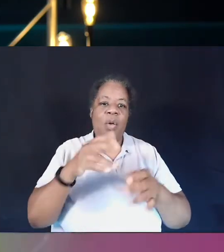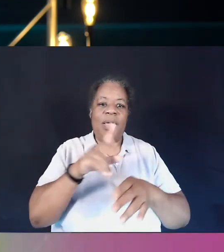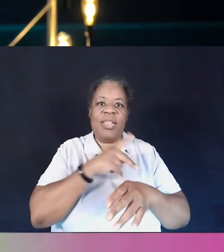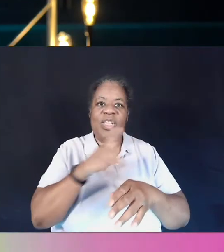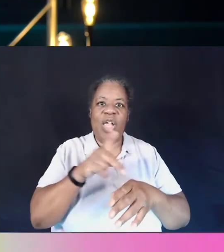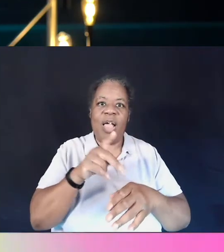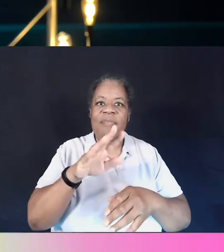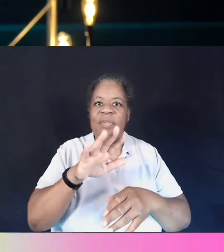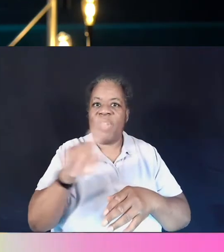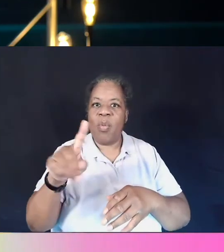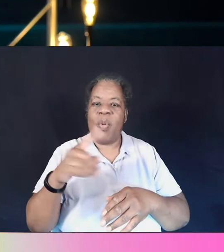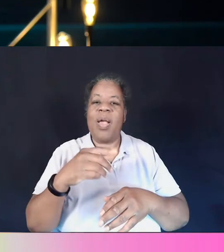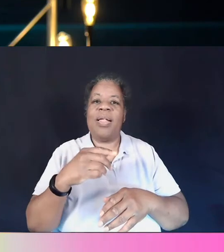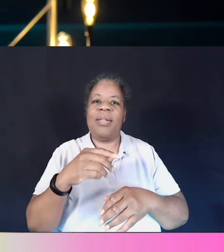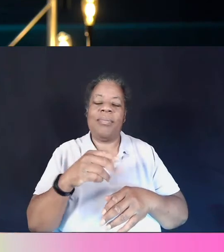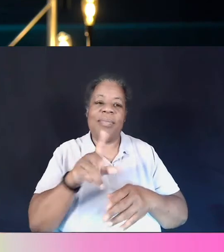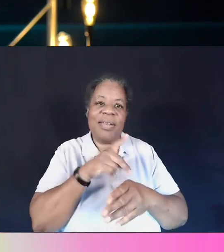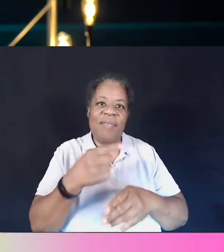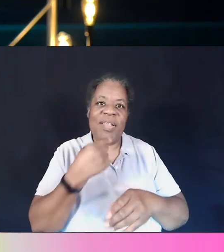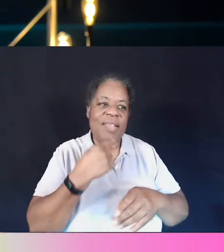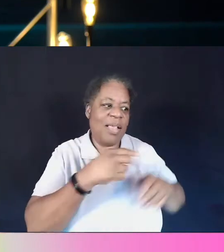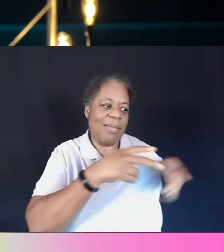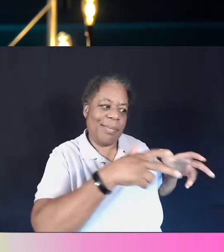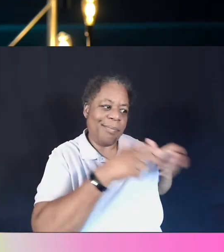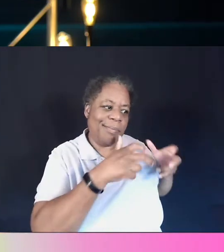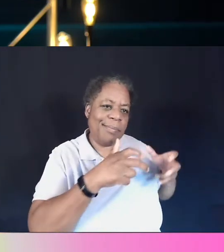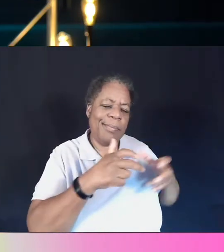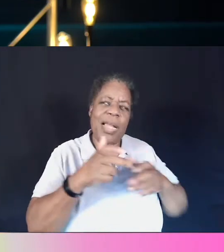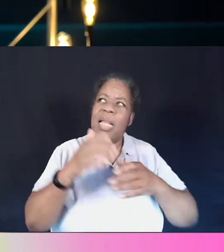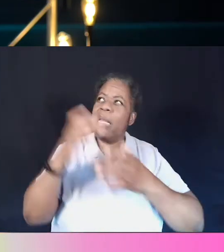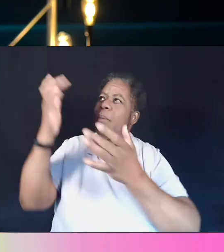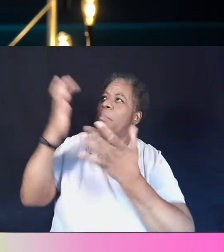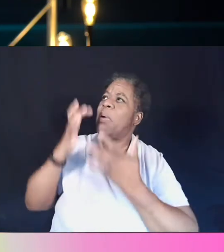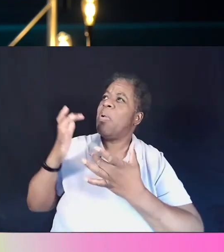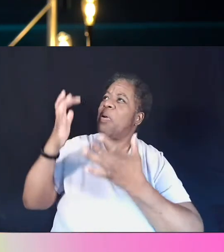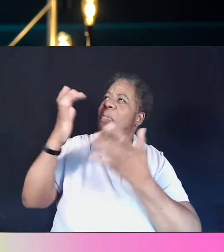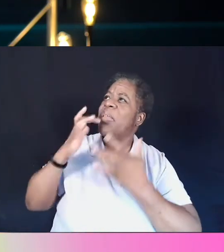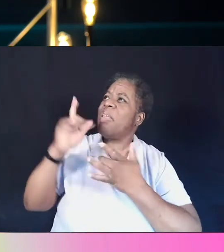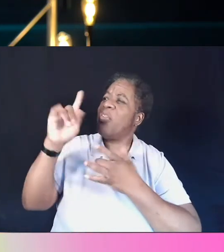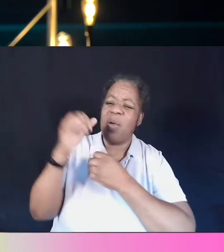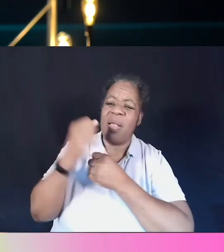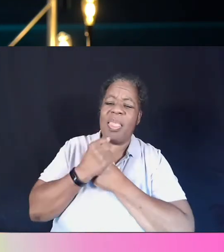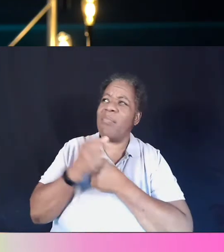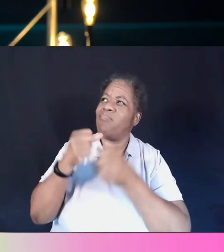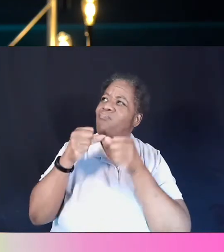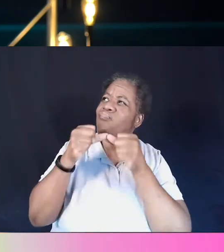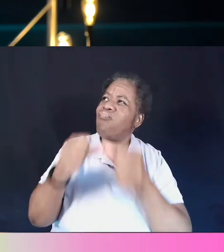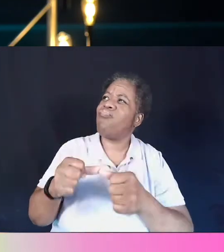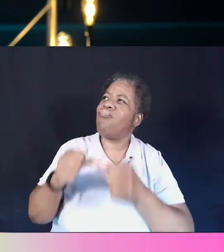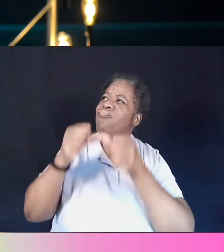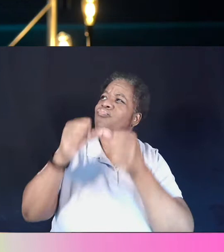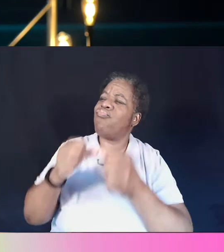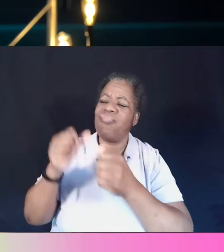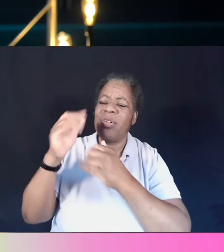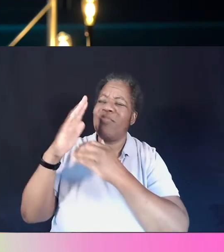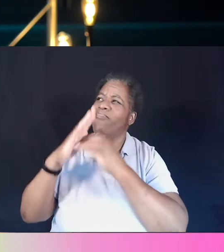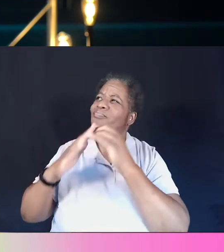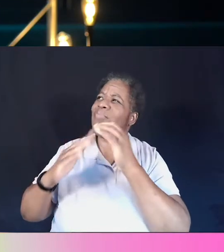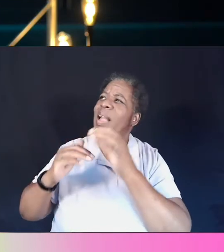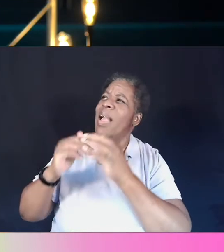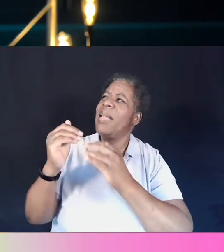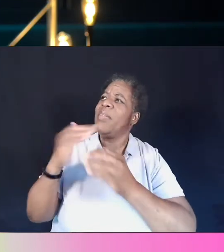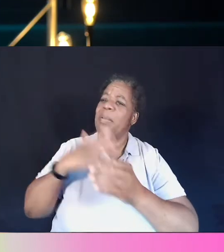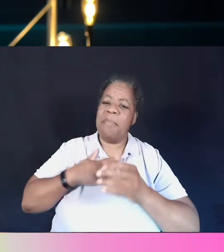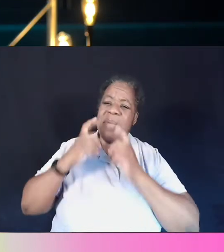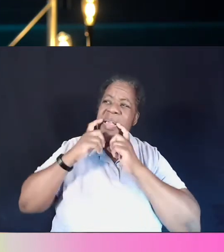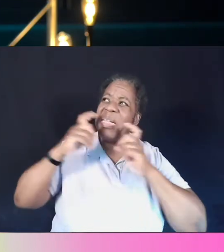this. He says, "Have mercy on me, O God, because of your unfailing love. Because of your great compassion, blot out the stain of my sin.